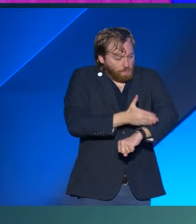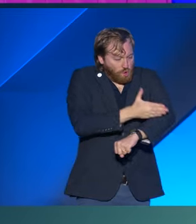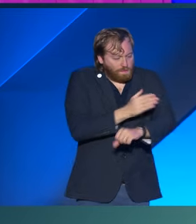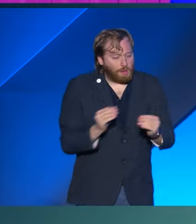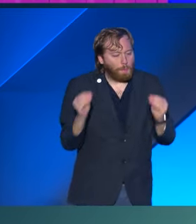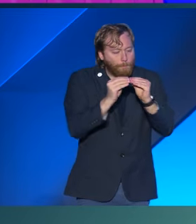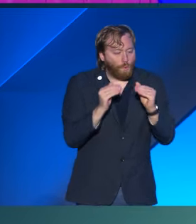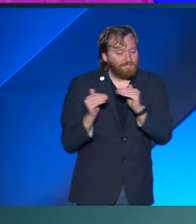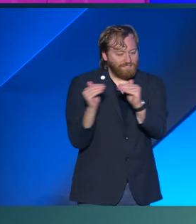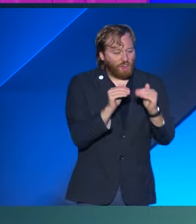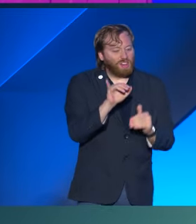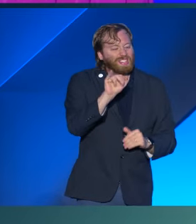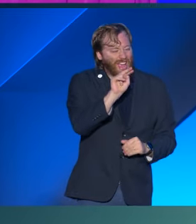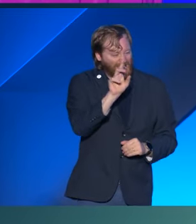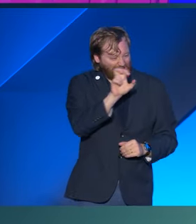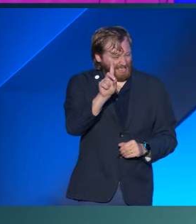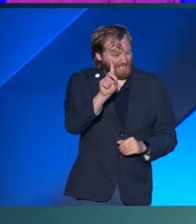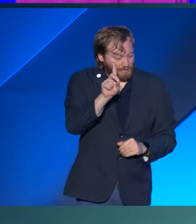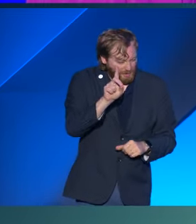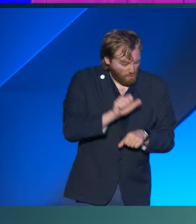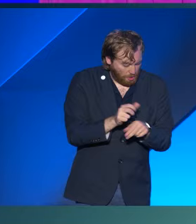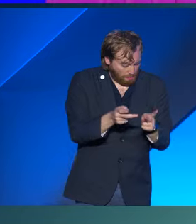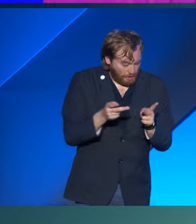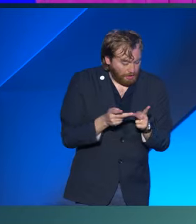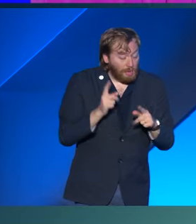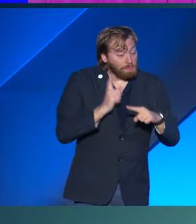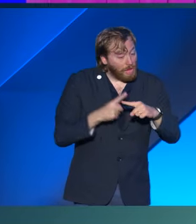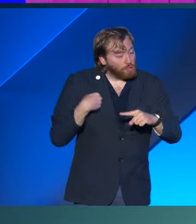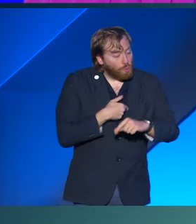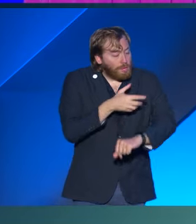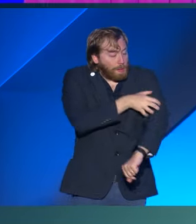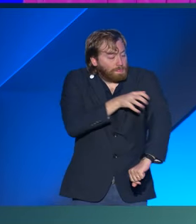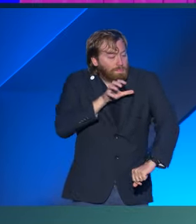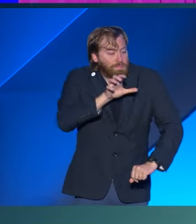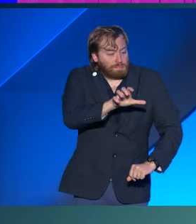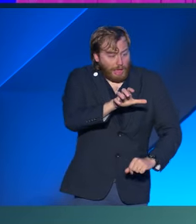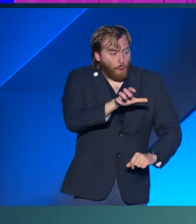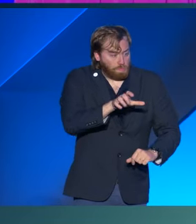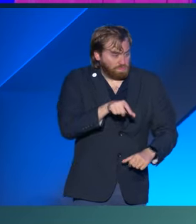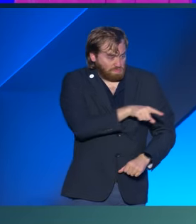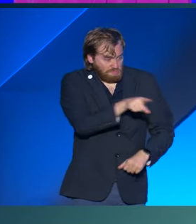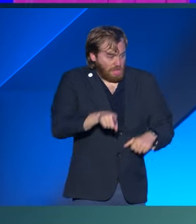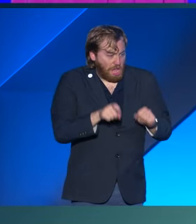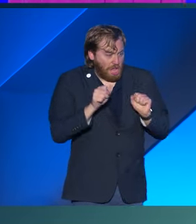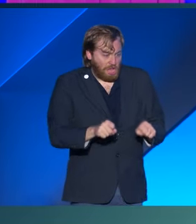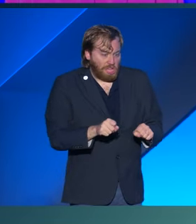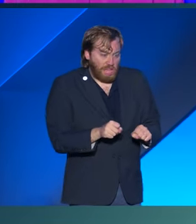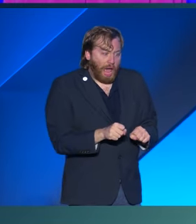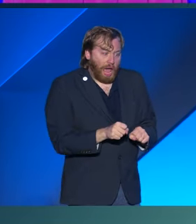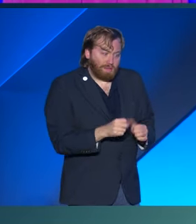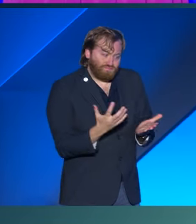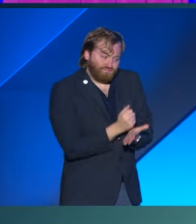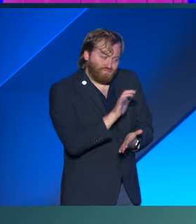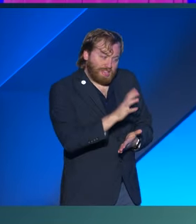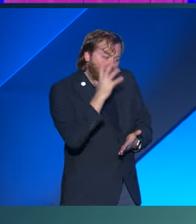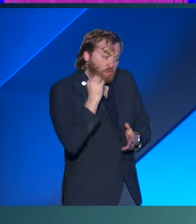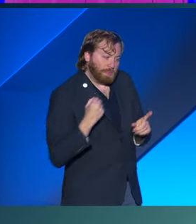Indeed. However, we're also empowering our employees to make an impact based on their own